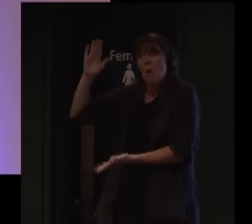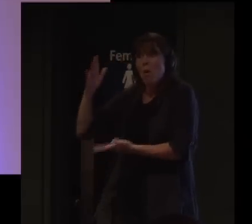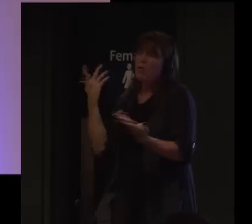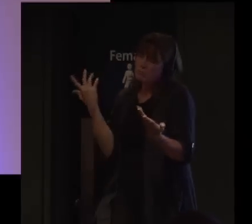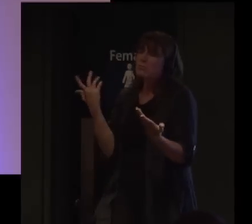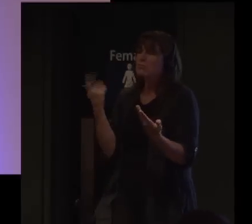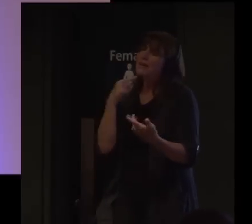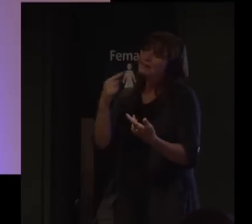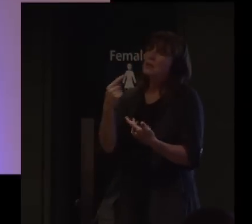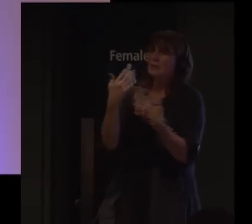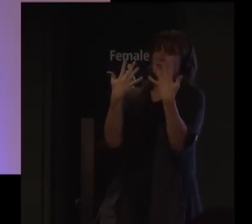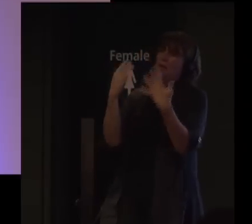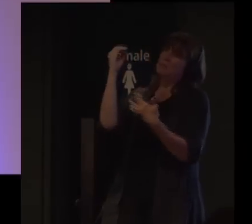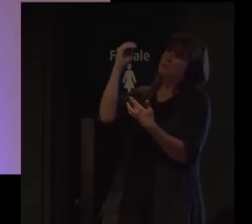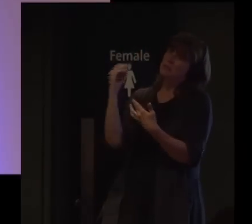higher. There are